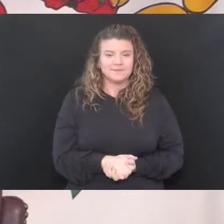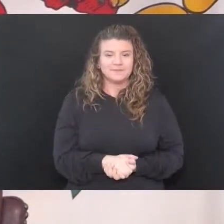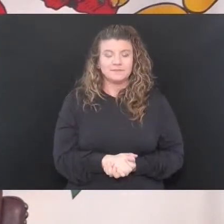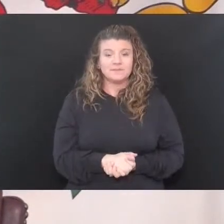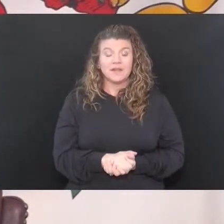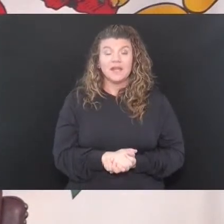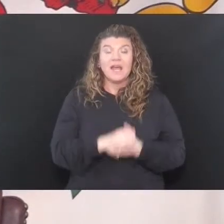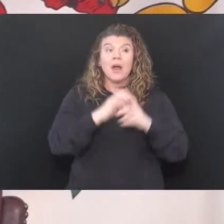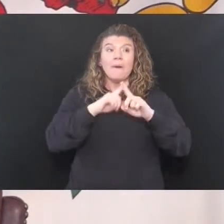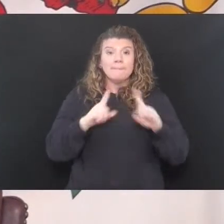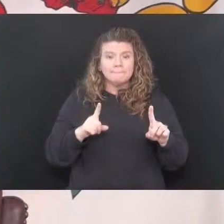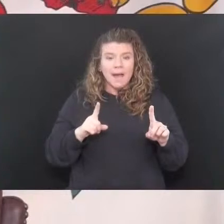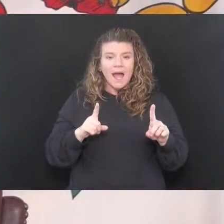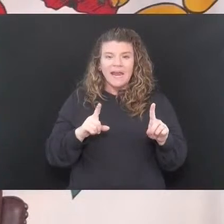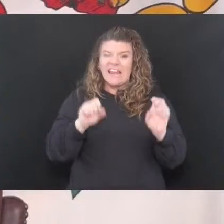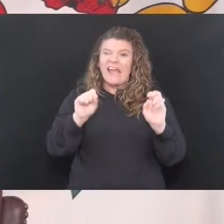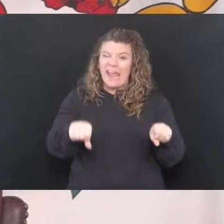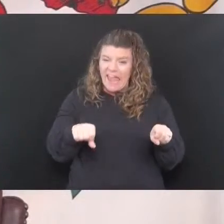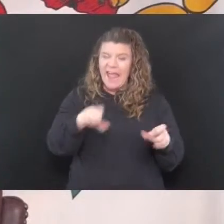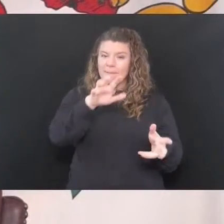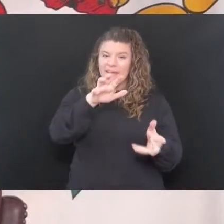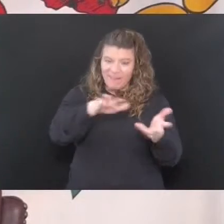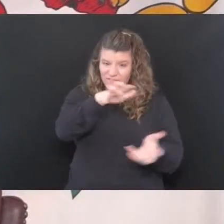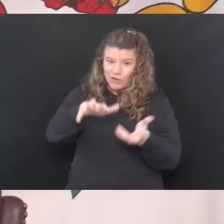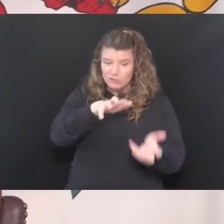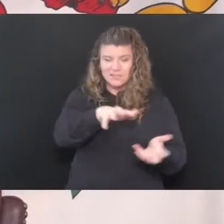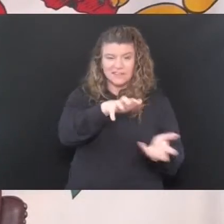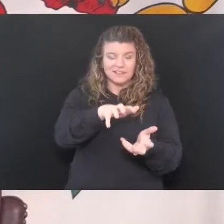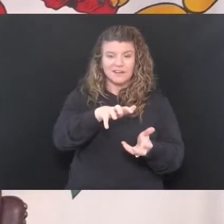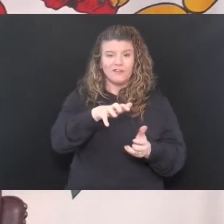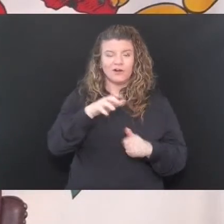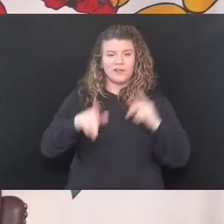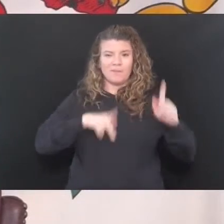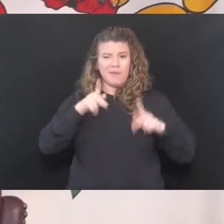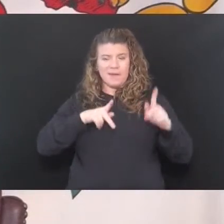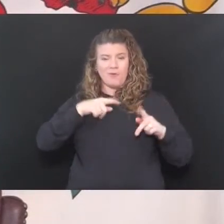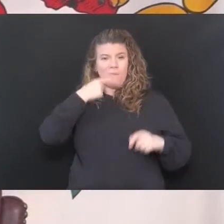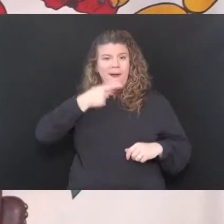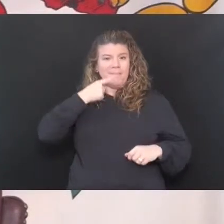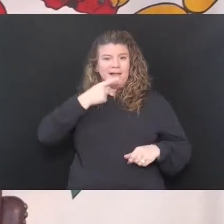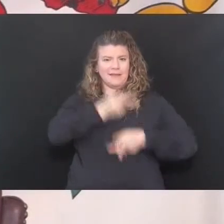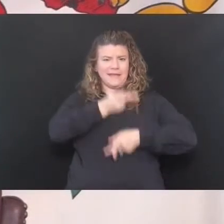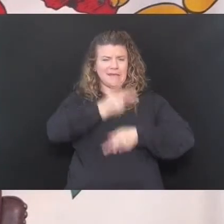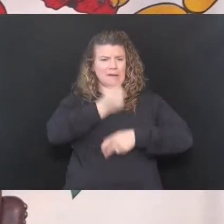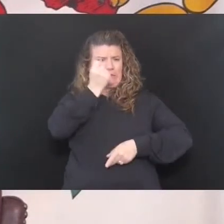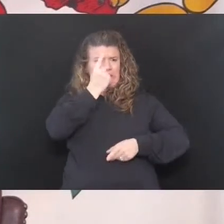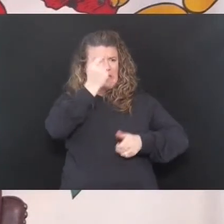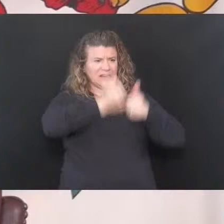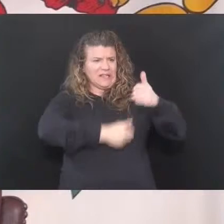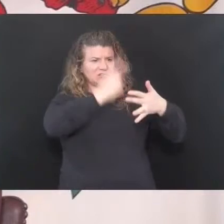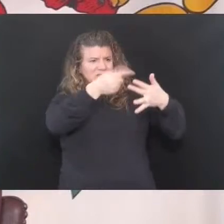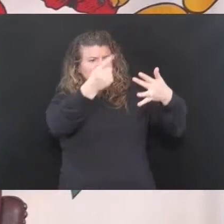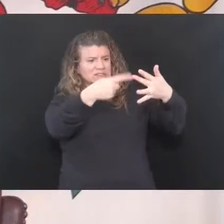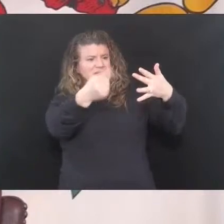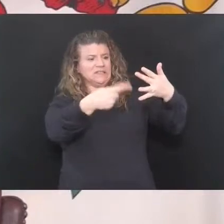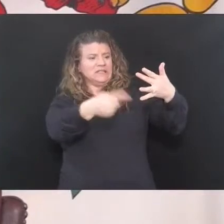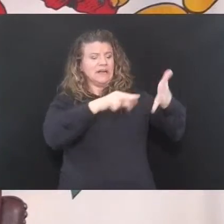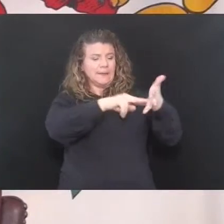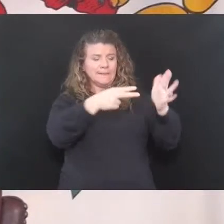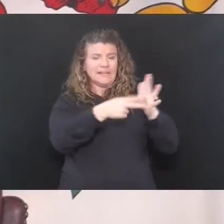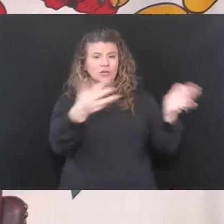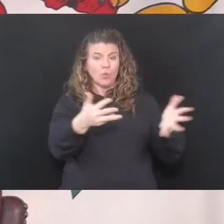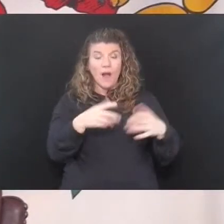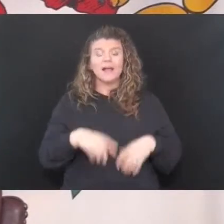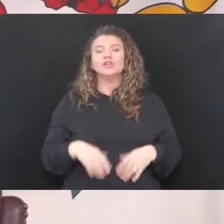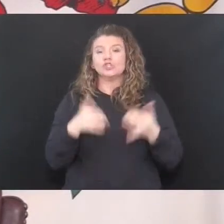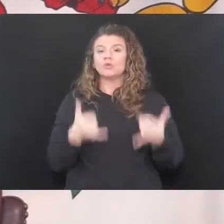But it can be confusing for the public to keep track of all the different orders. So today, I